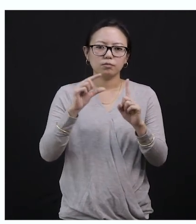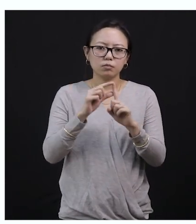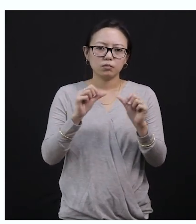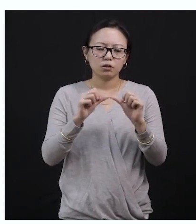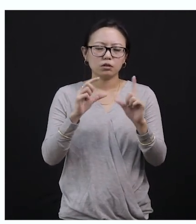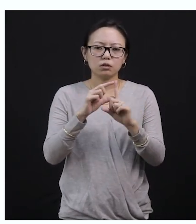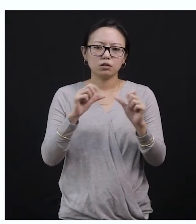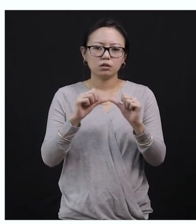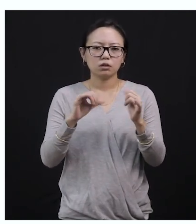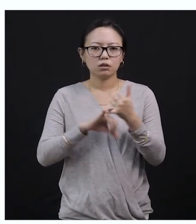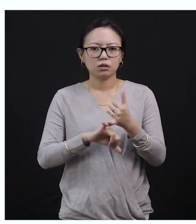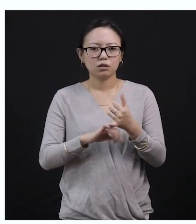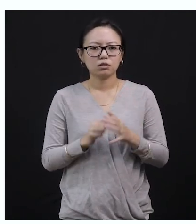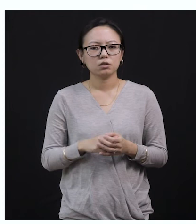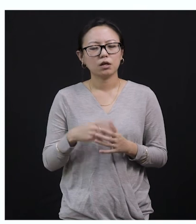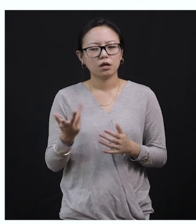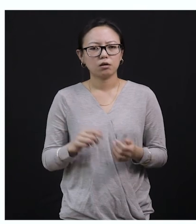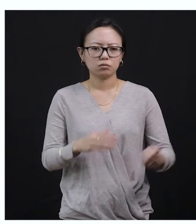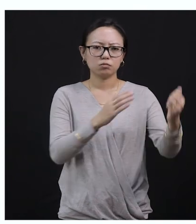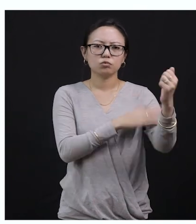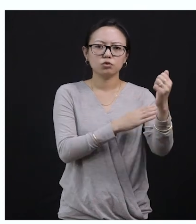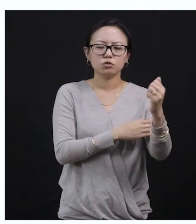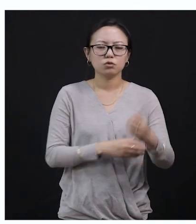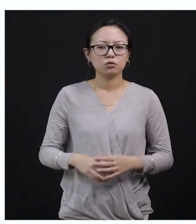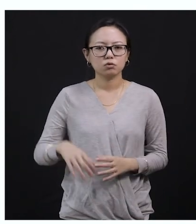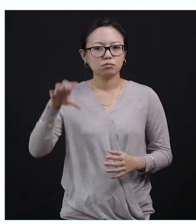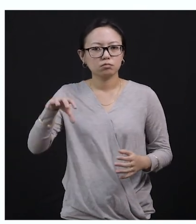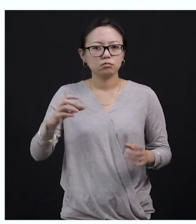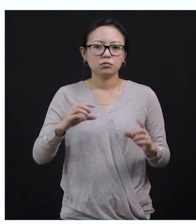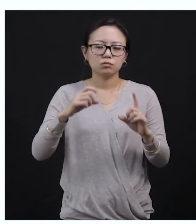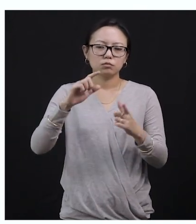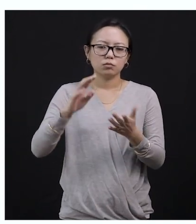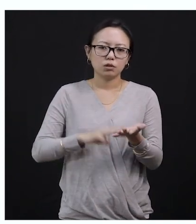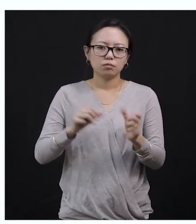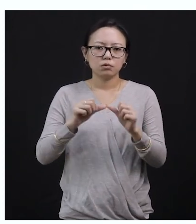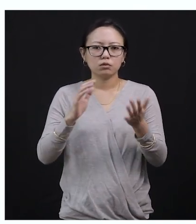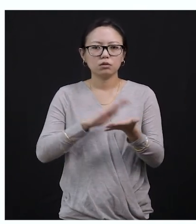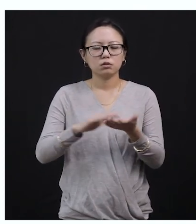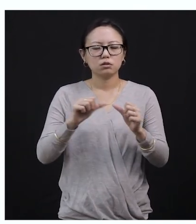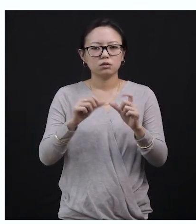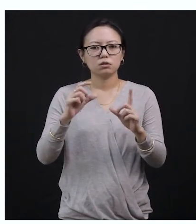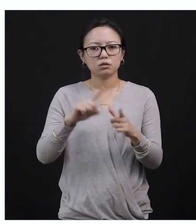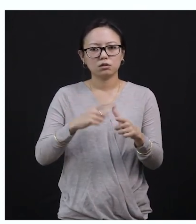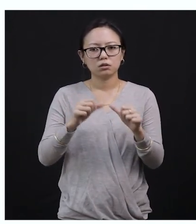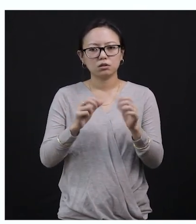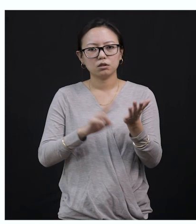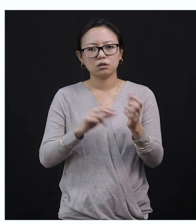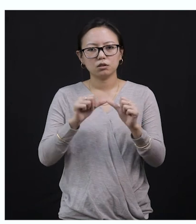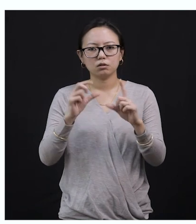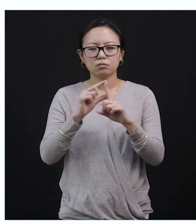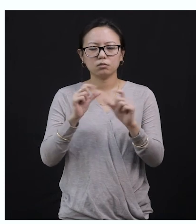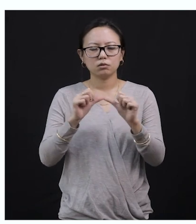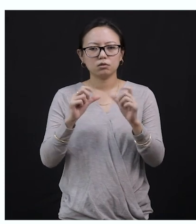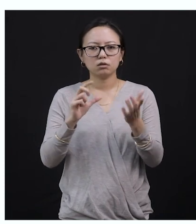ones were known as Mahajanapadas. Now there were 2 types of government. One was the monarchy type